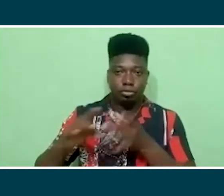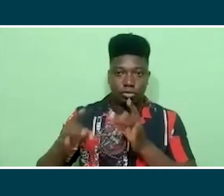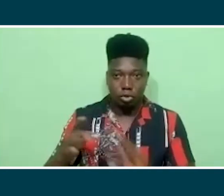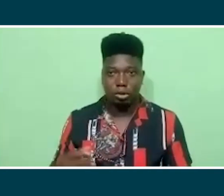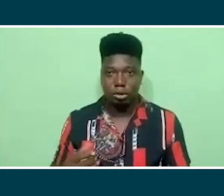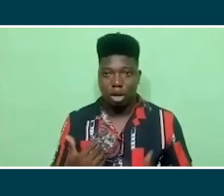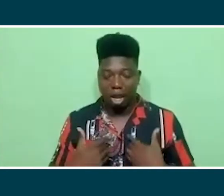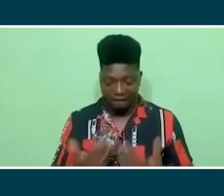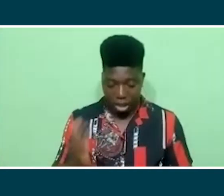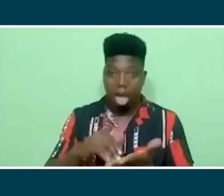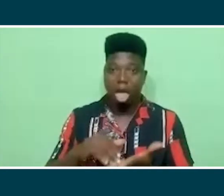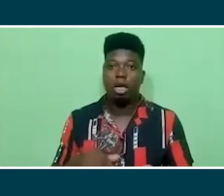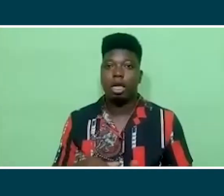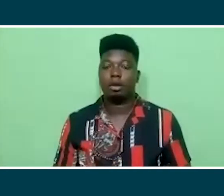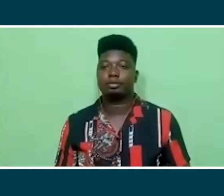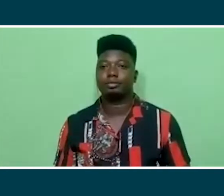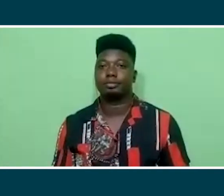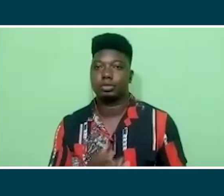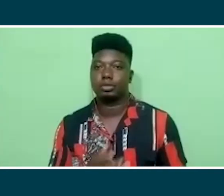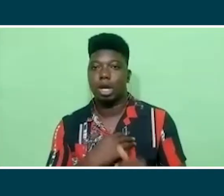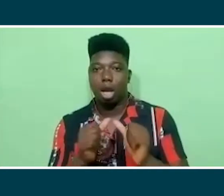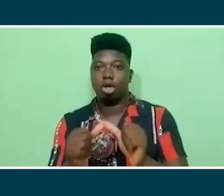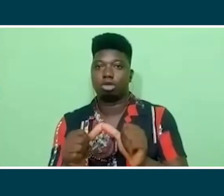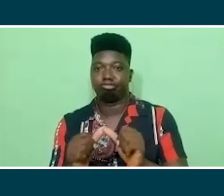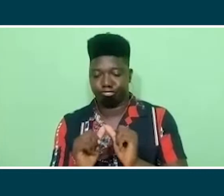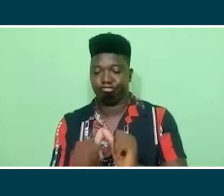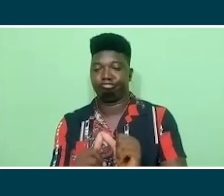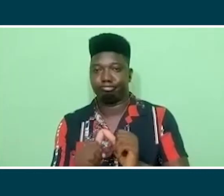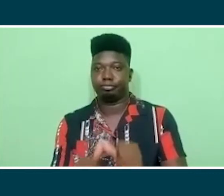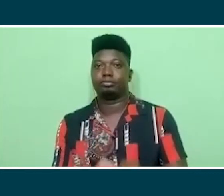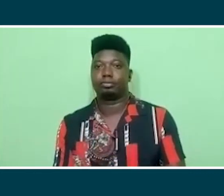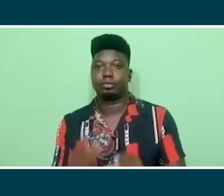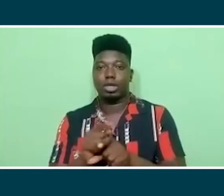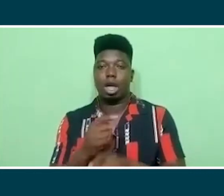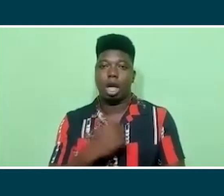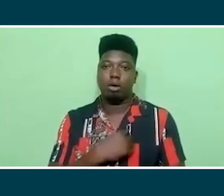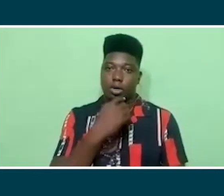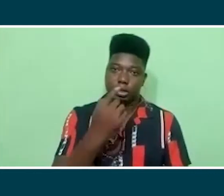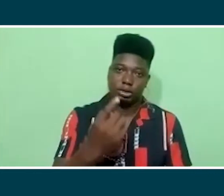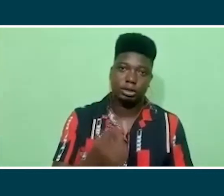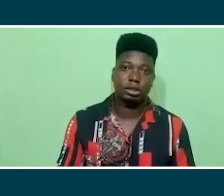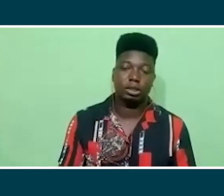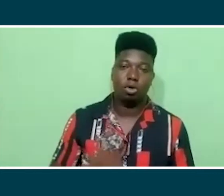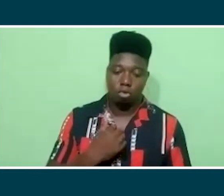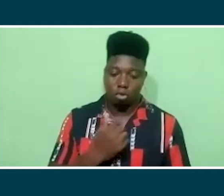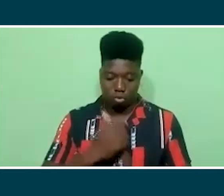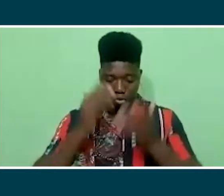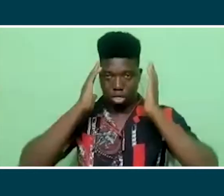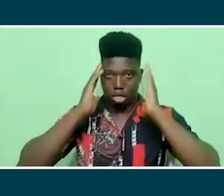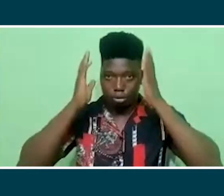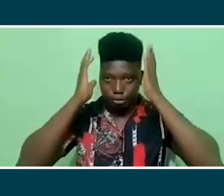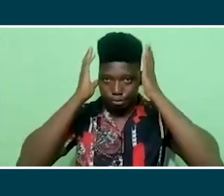it. And then it continues on and on. And like I was saying before, as we target men more specifically, women